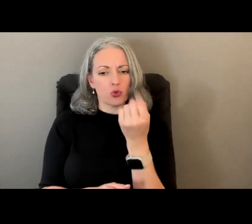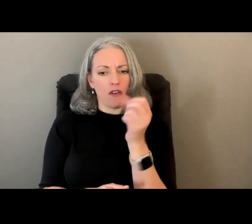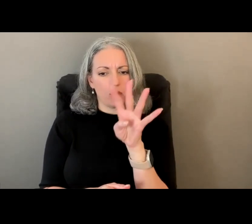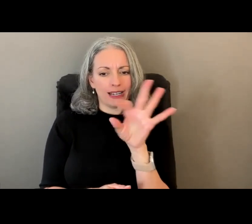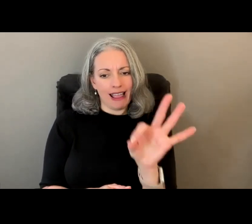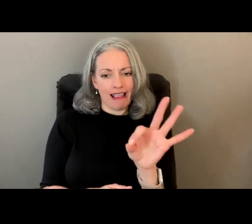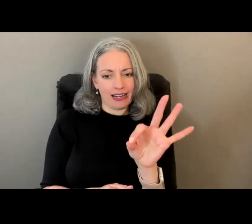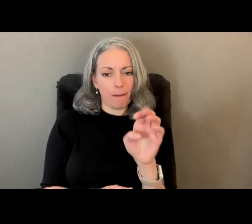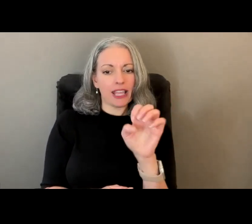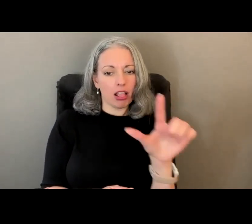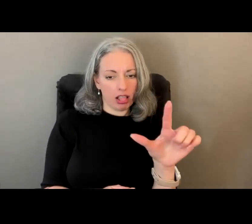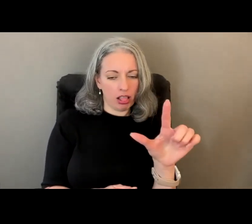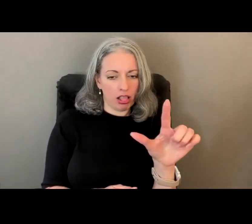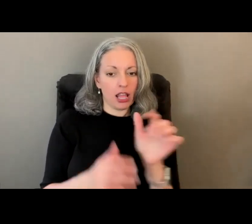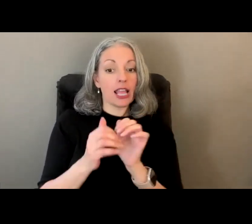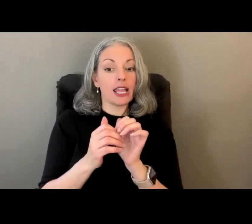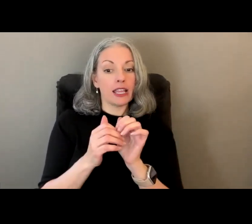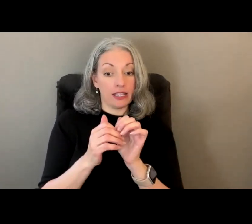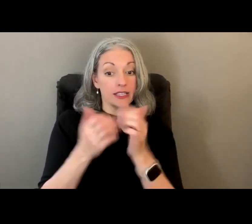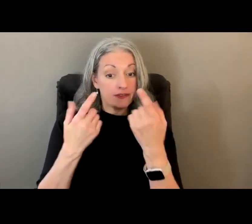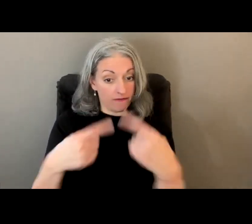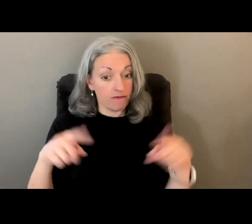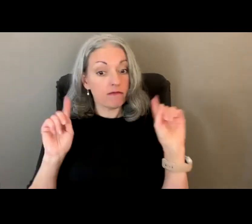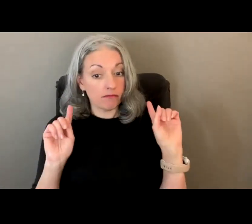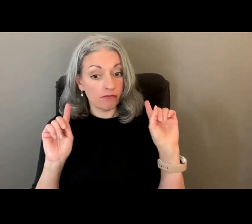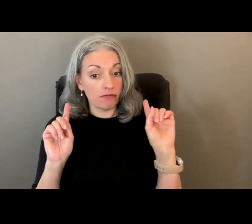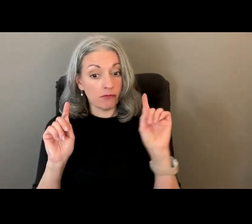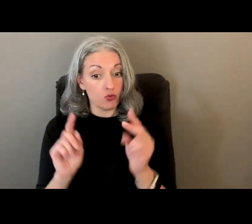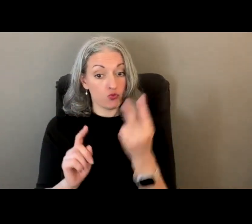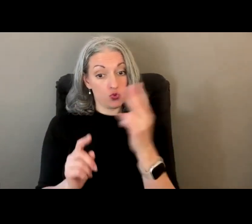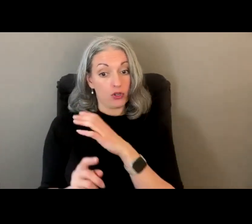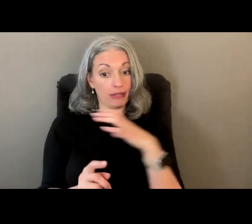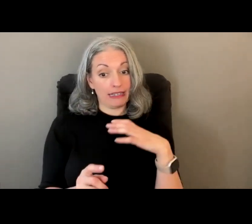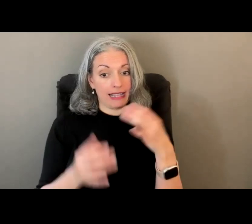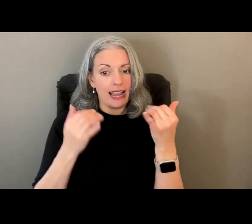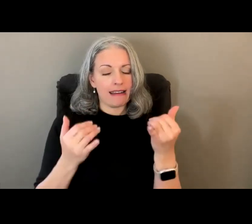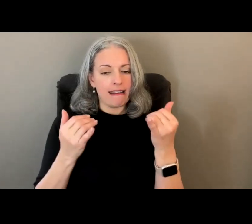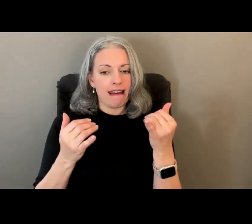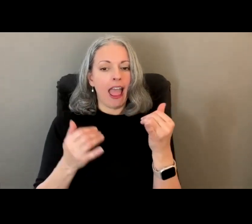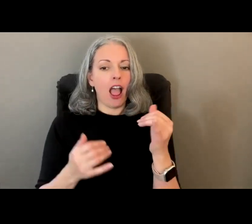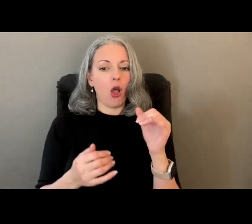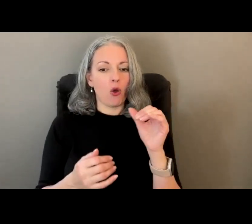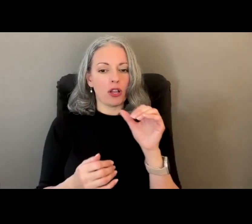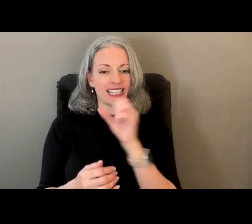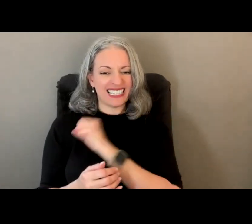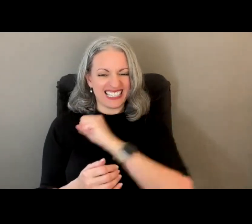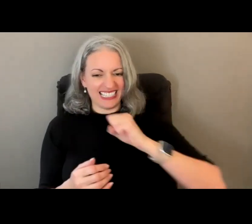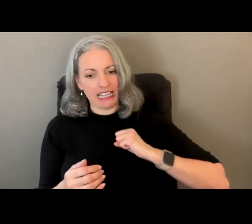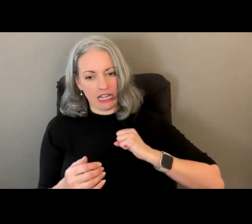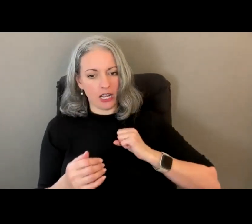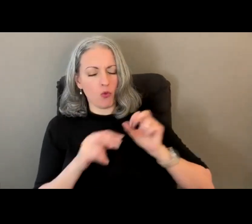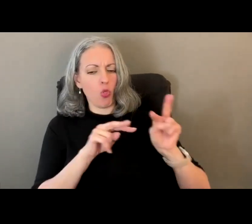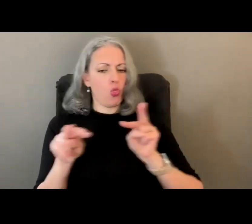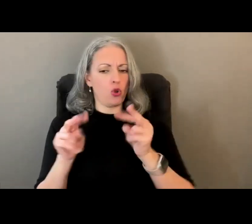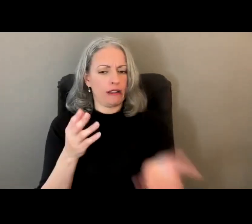has passed out of 2 committees and is being heard on the Senate floor sometime in the next week or 2.